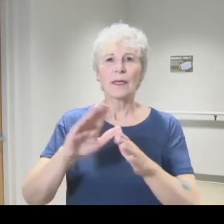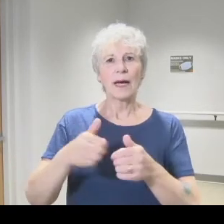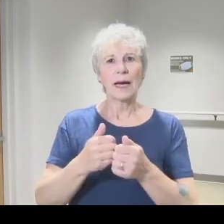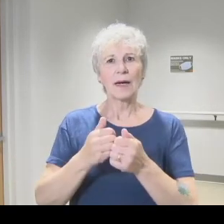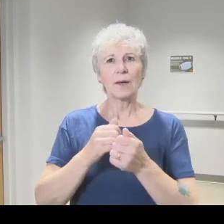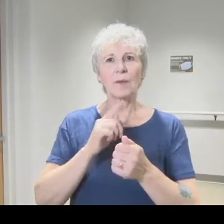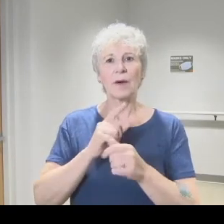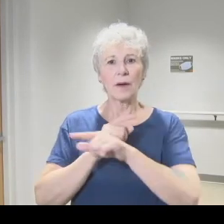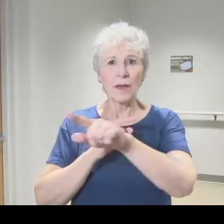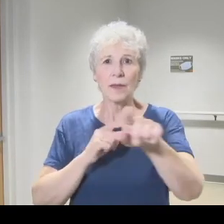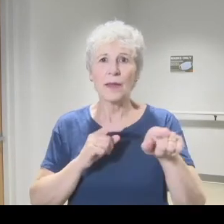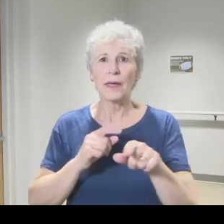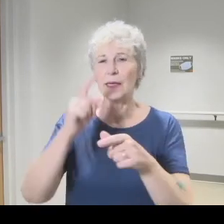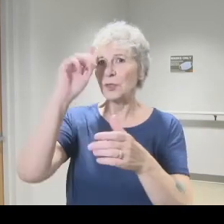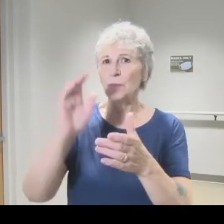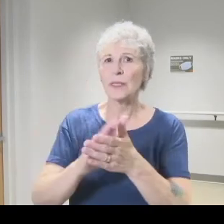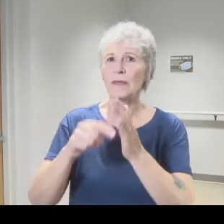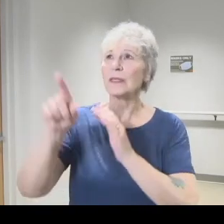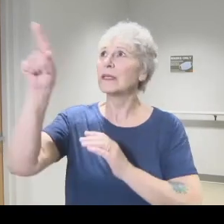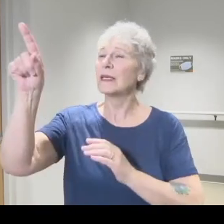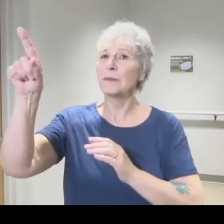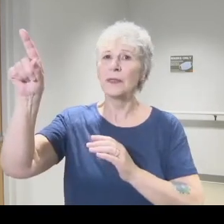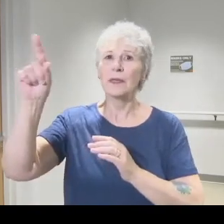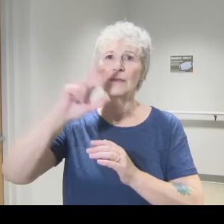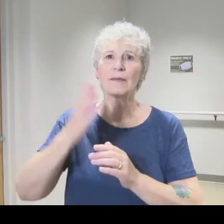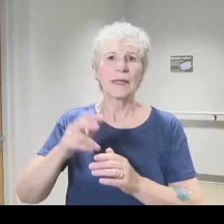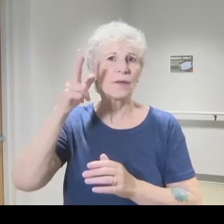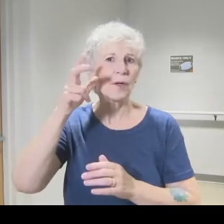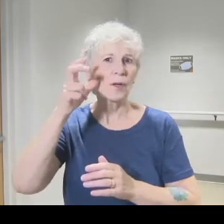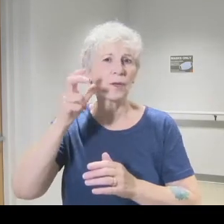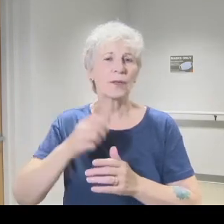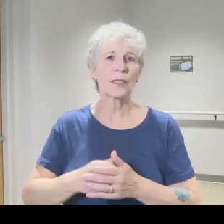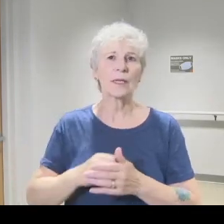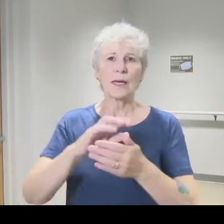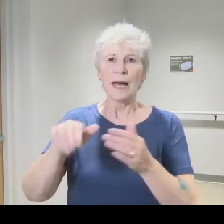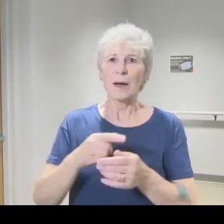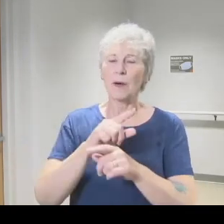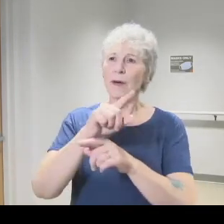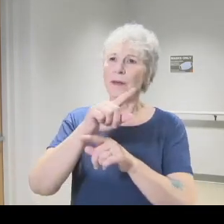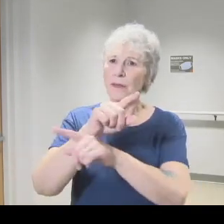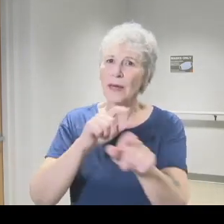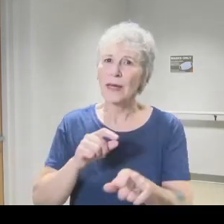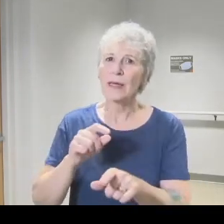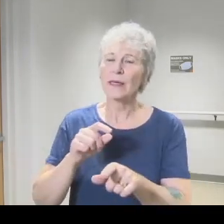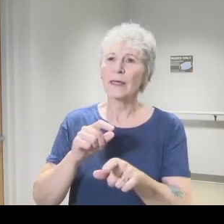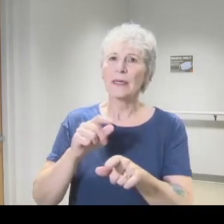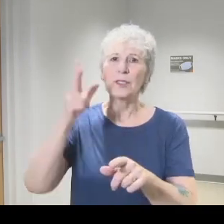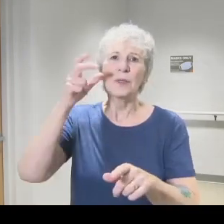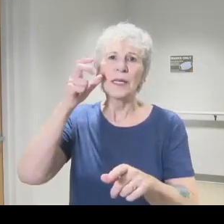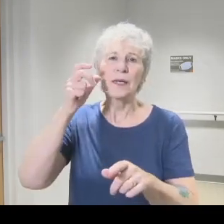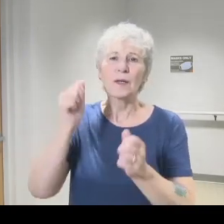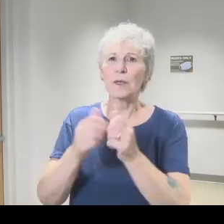they to believe in him in whom they have not heard? And how are they to hear without